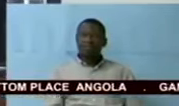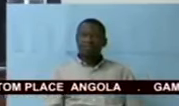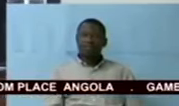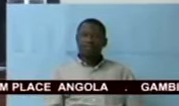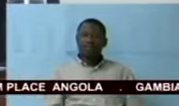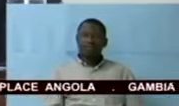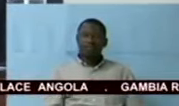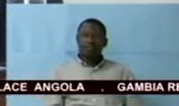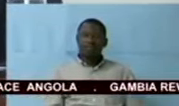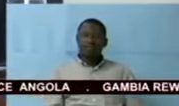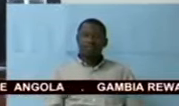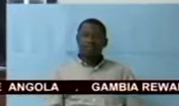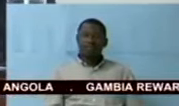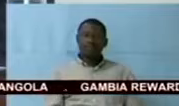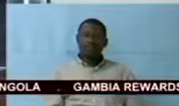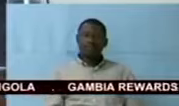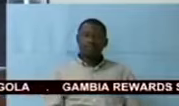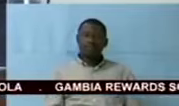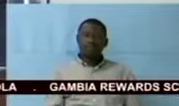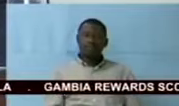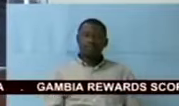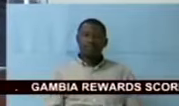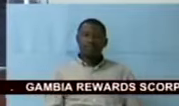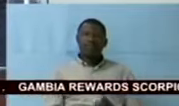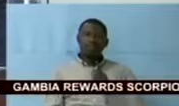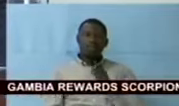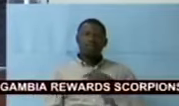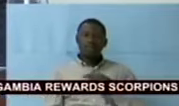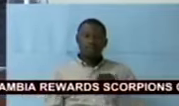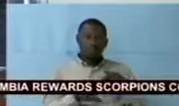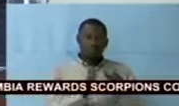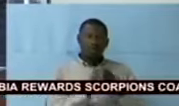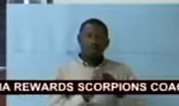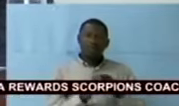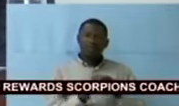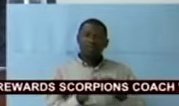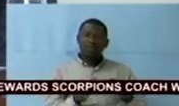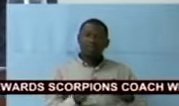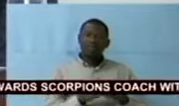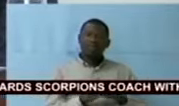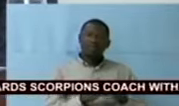But this method of eliminating